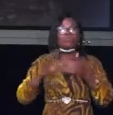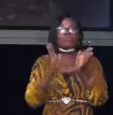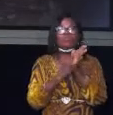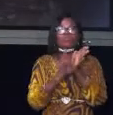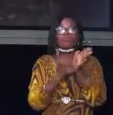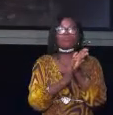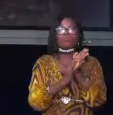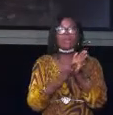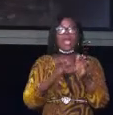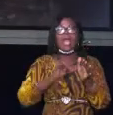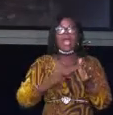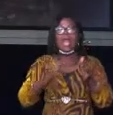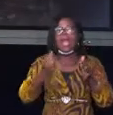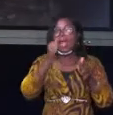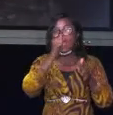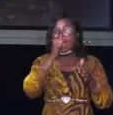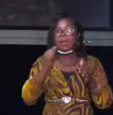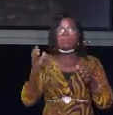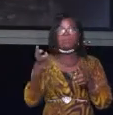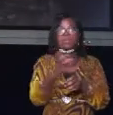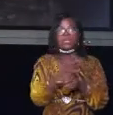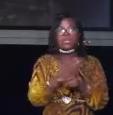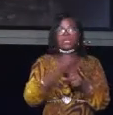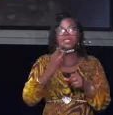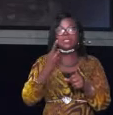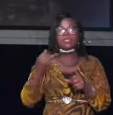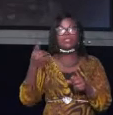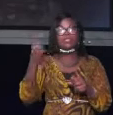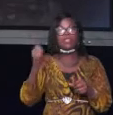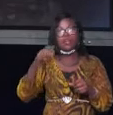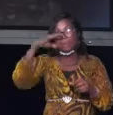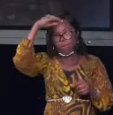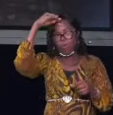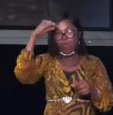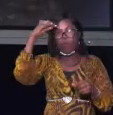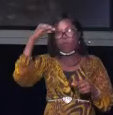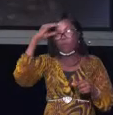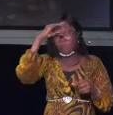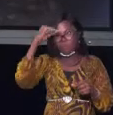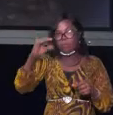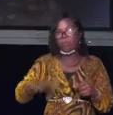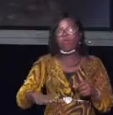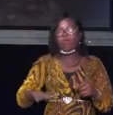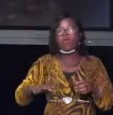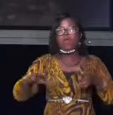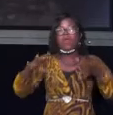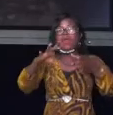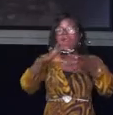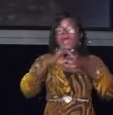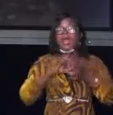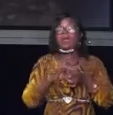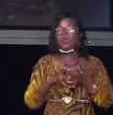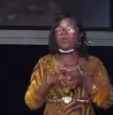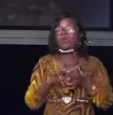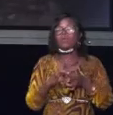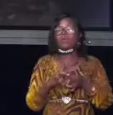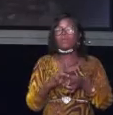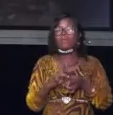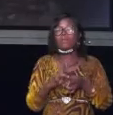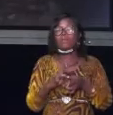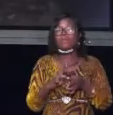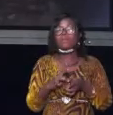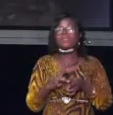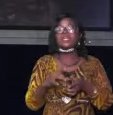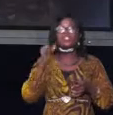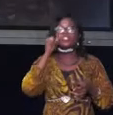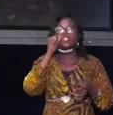gone to school. I am taking the boy along. I am taking the boy